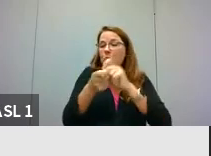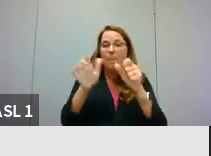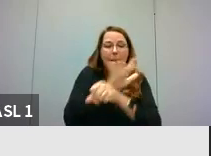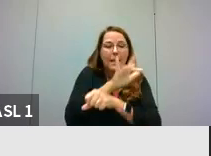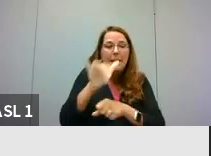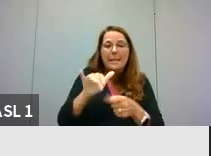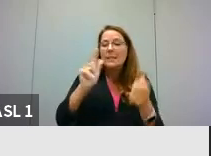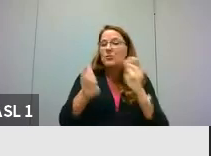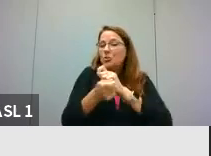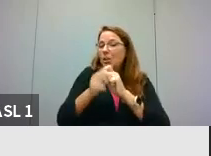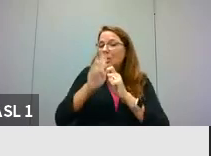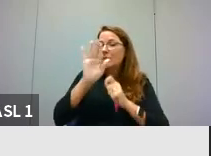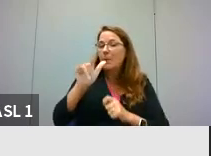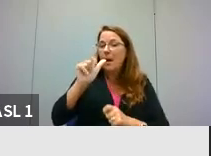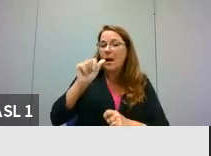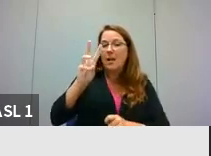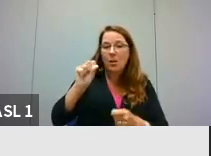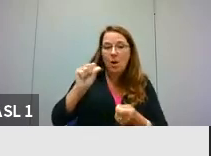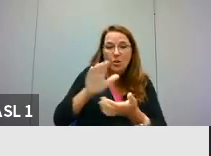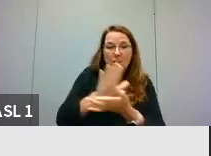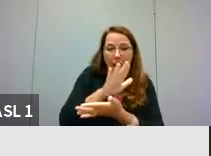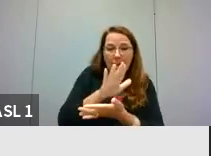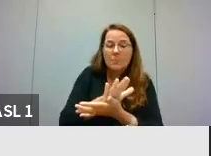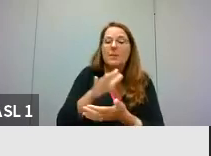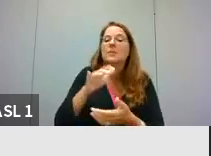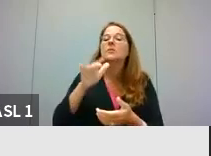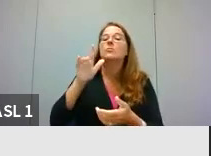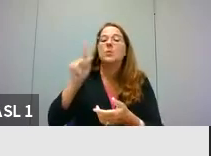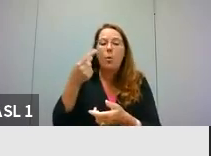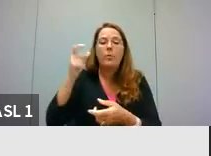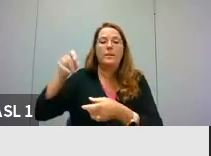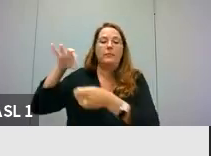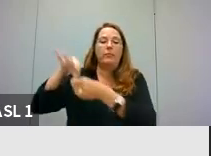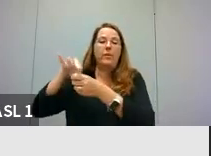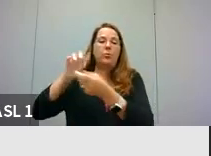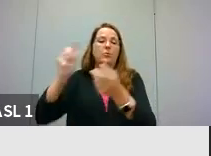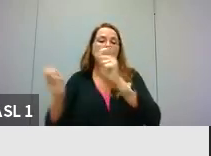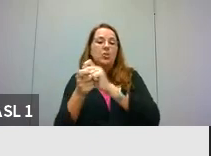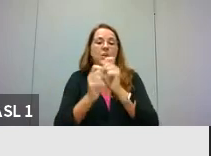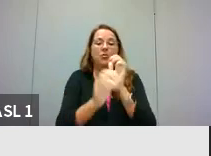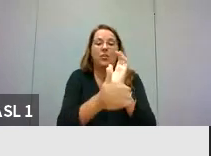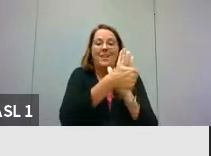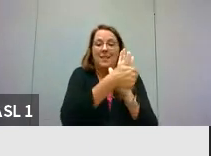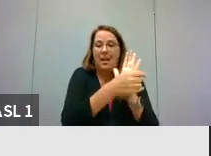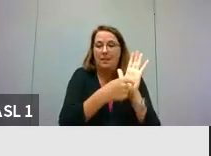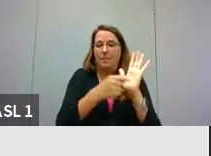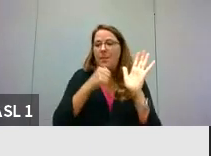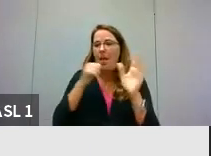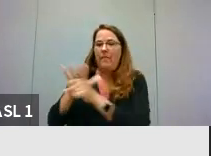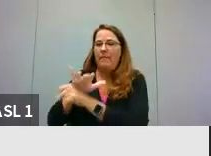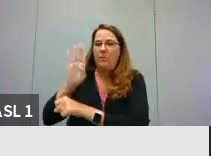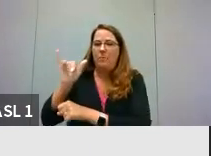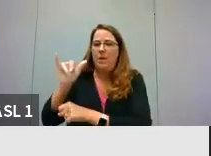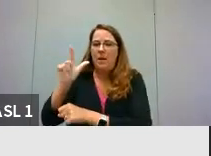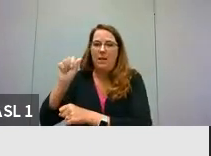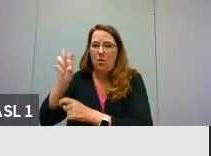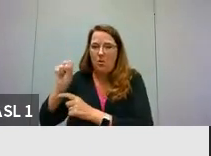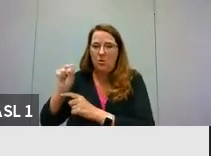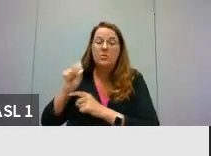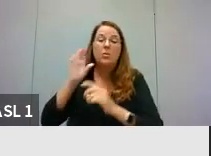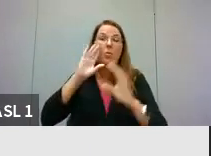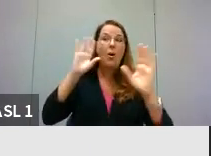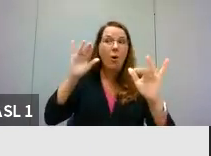the bylaws document. We will only need to vote to change the addendum. So we're hoping that because of this pandemic, that the General